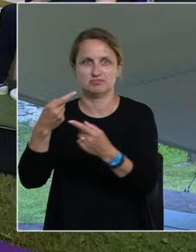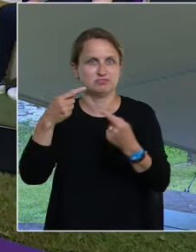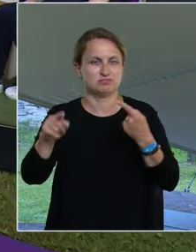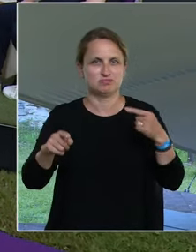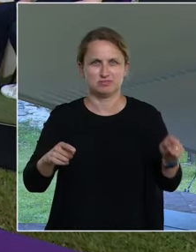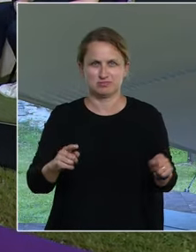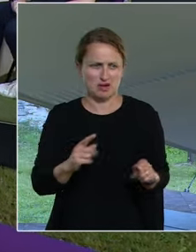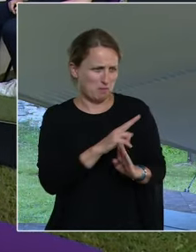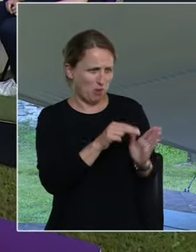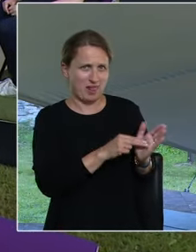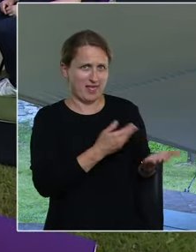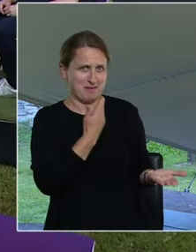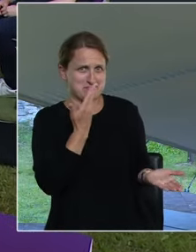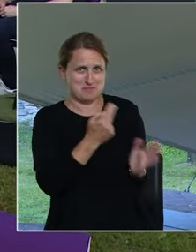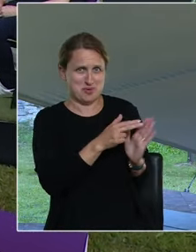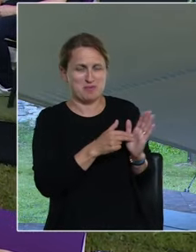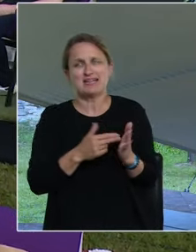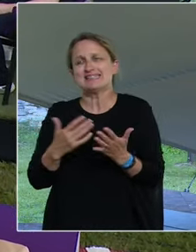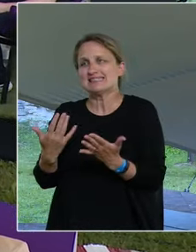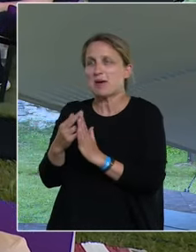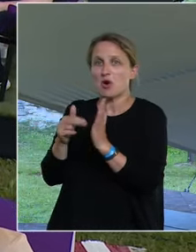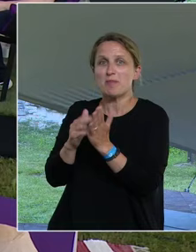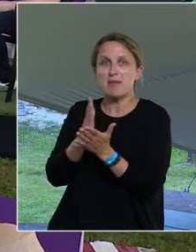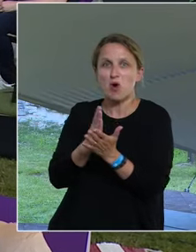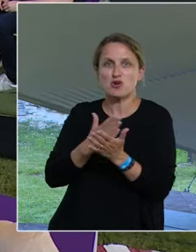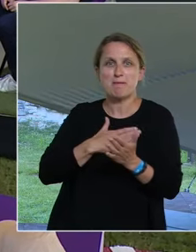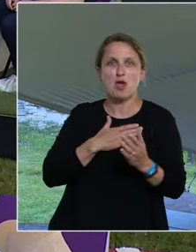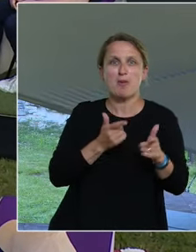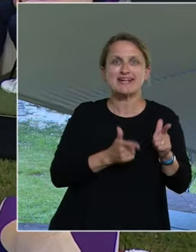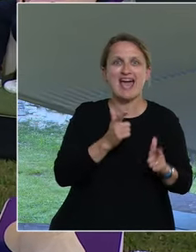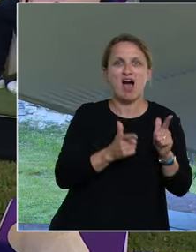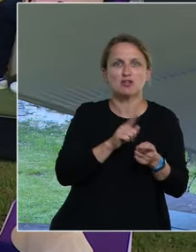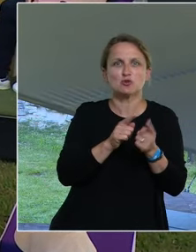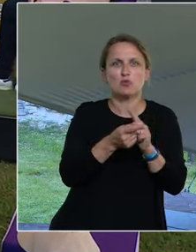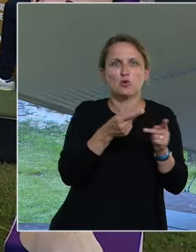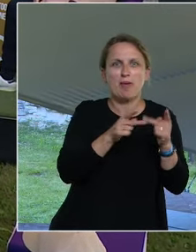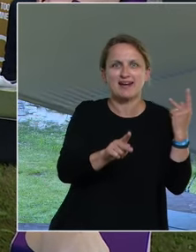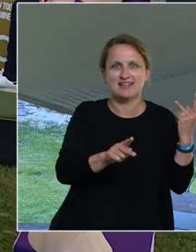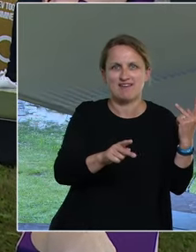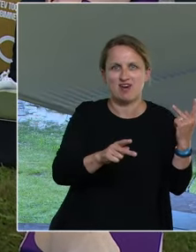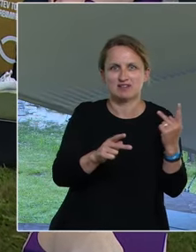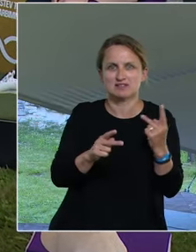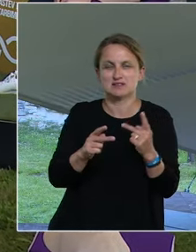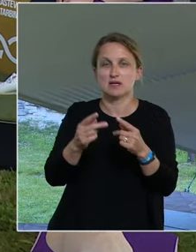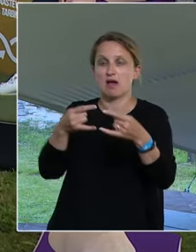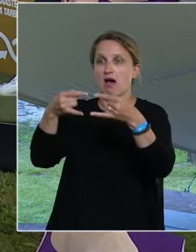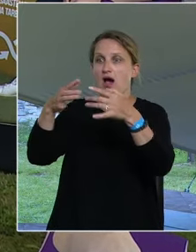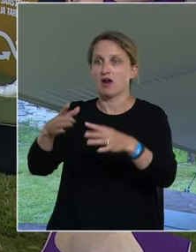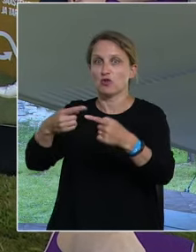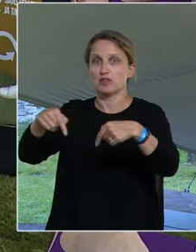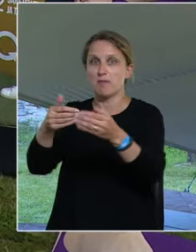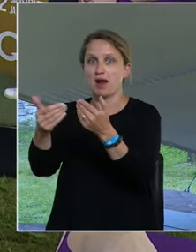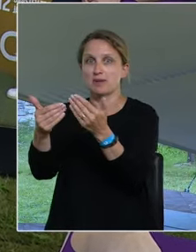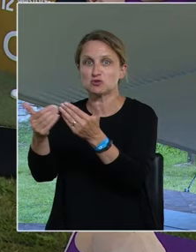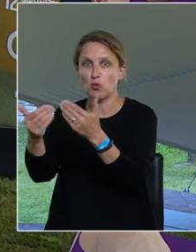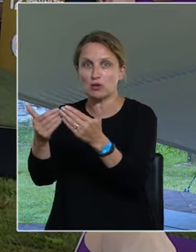problem is that our realities get so different that we don't even perceive our realities around us the same.